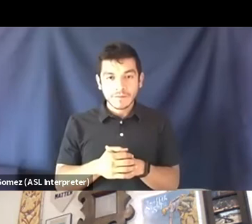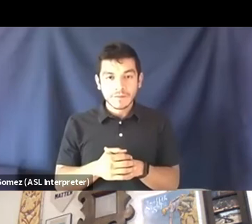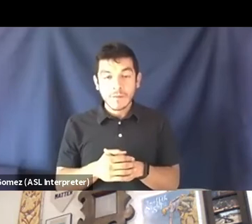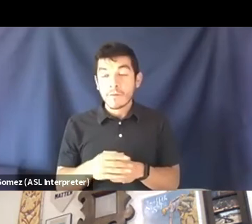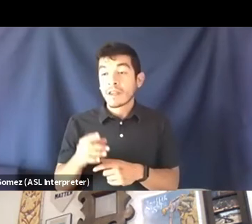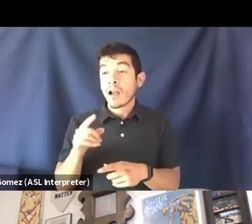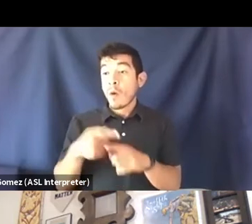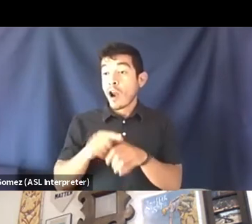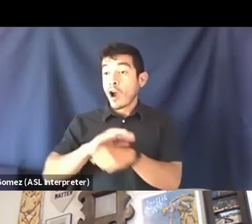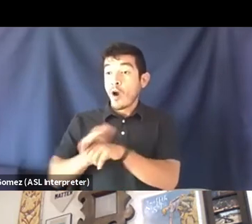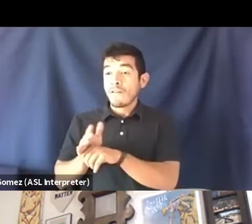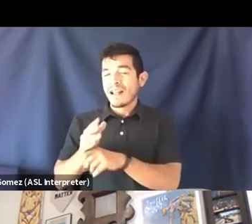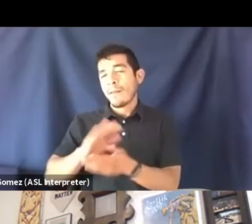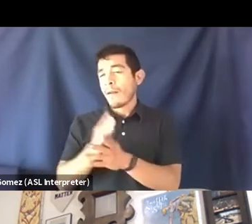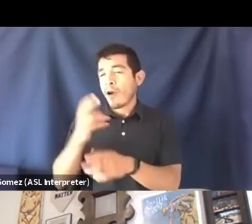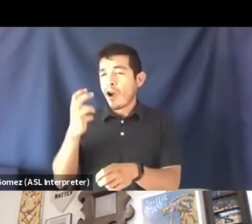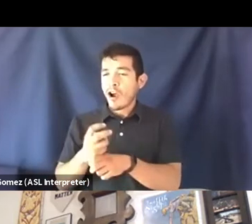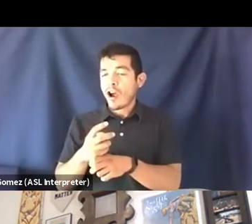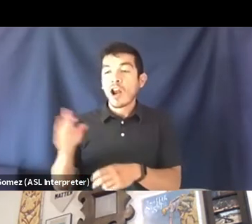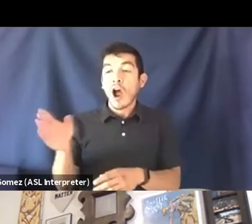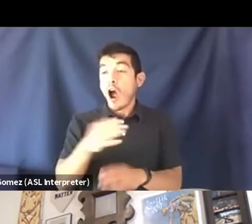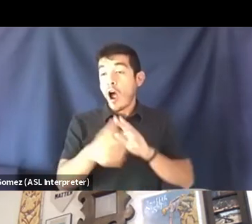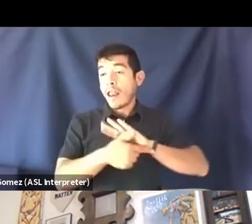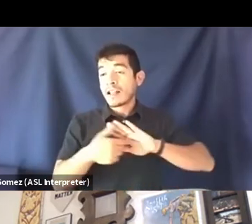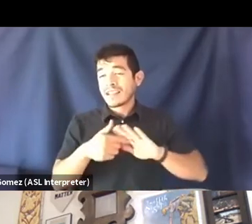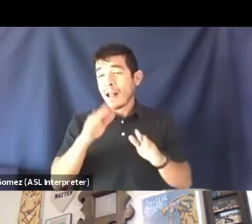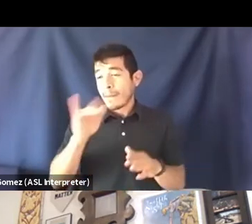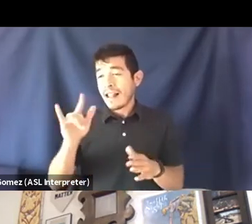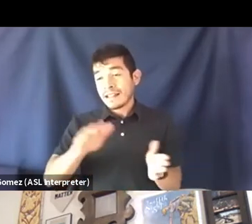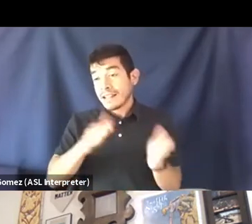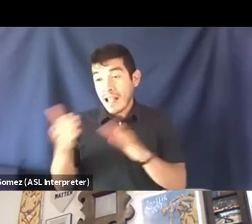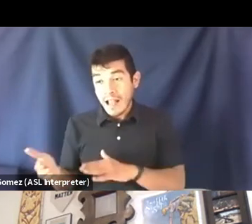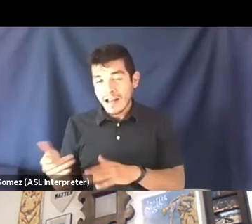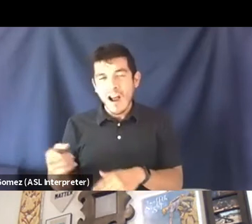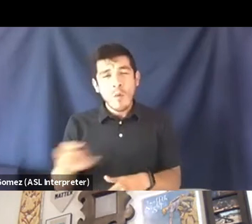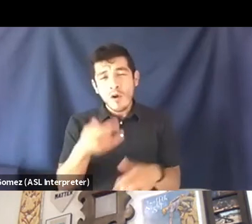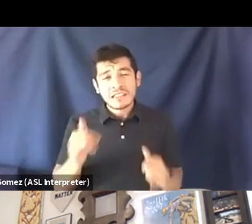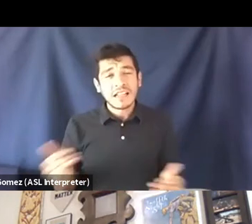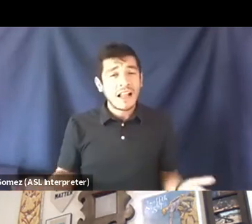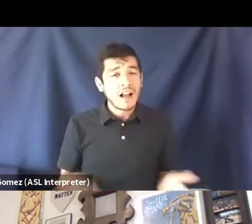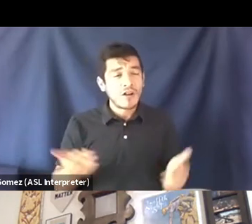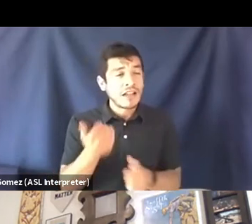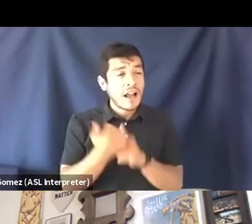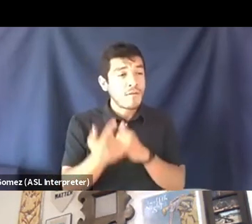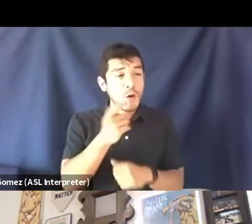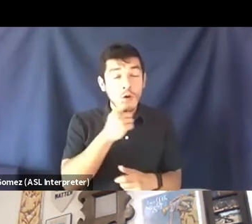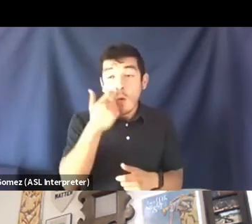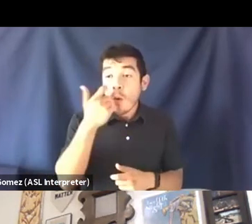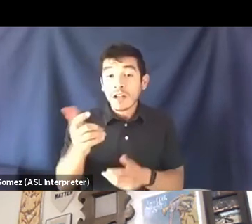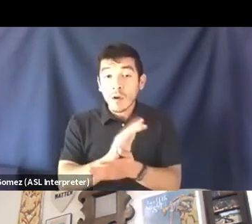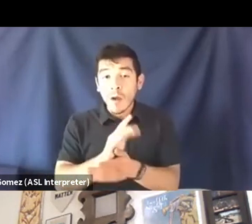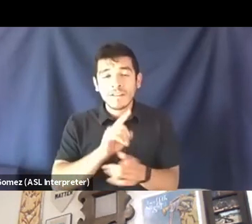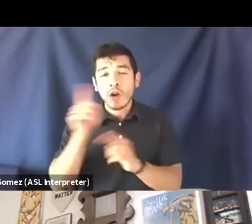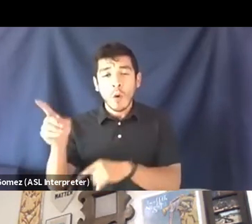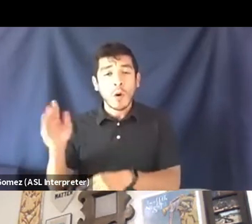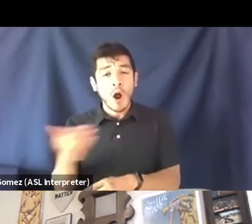died. We're still pushing a budget request and we have high hopes that will pass. We're encouraging everyone who watches the film to go to our film's